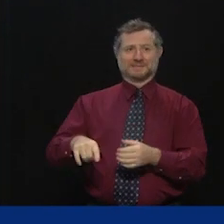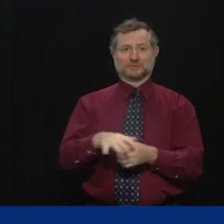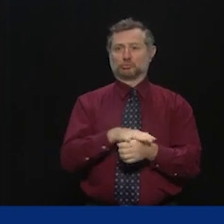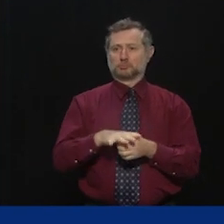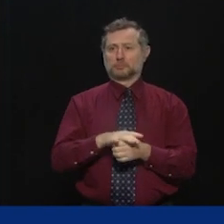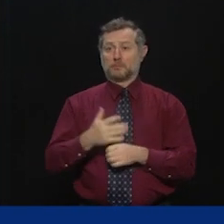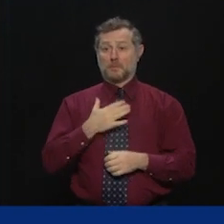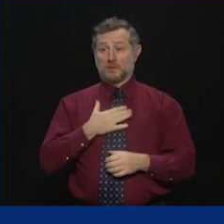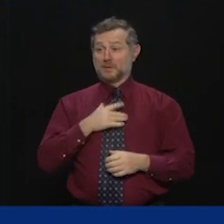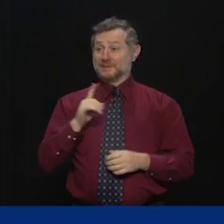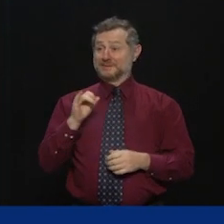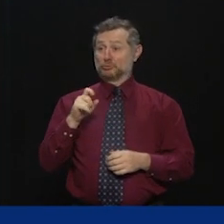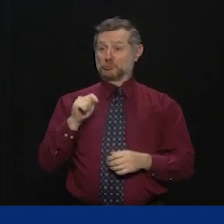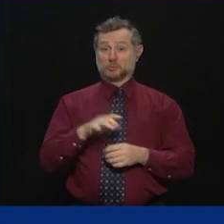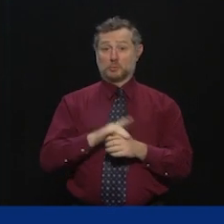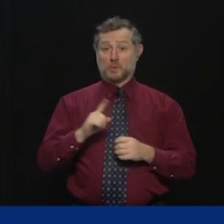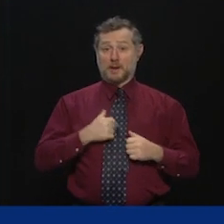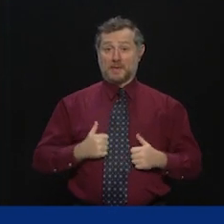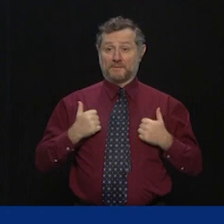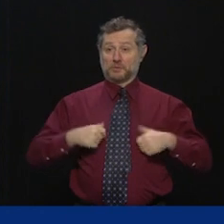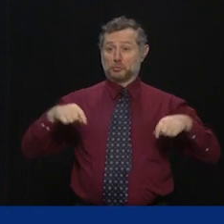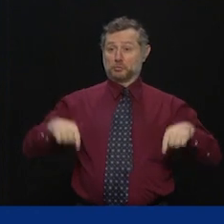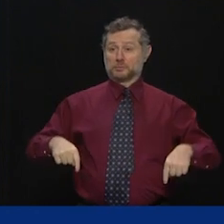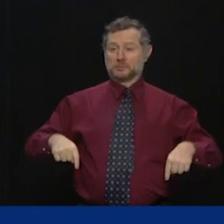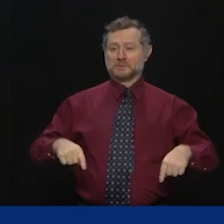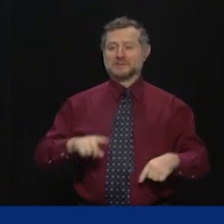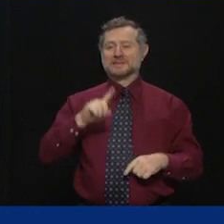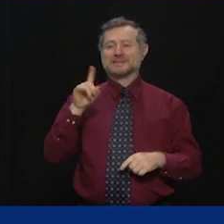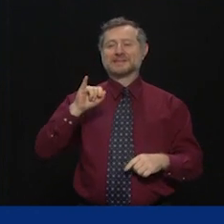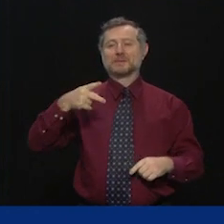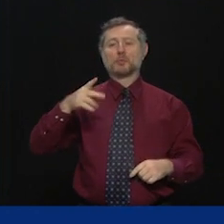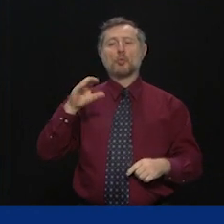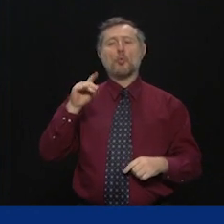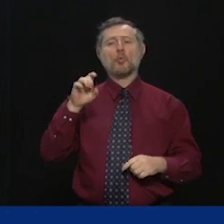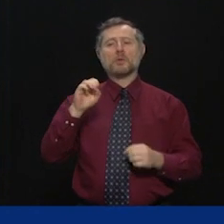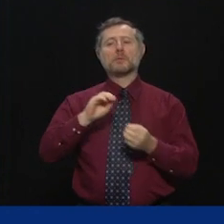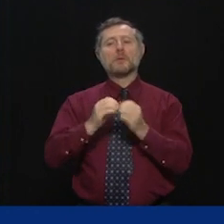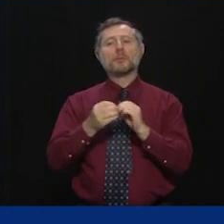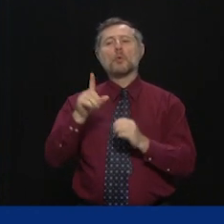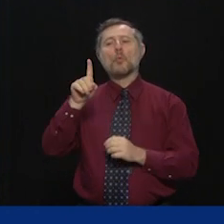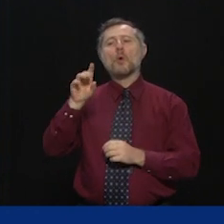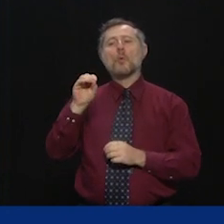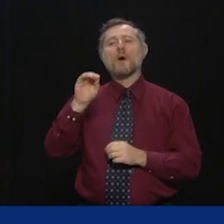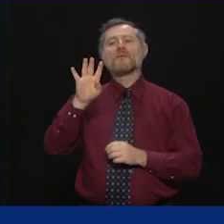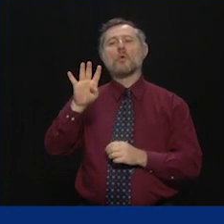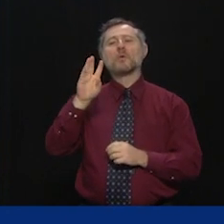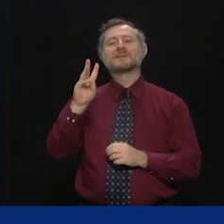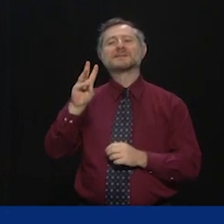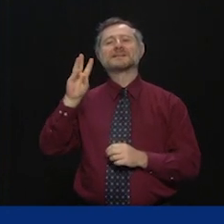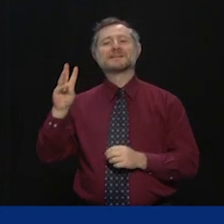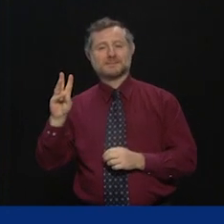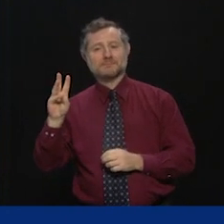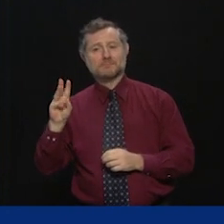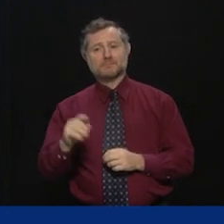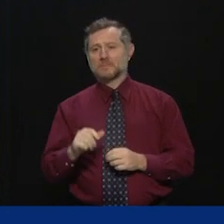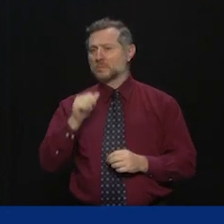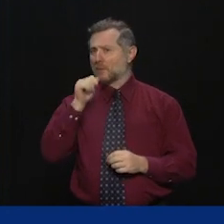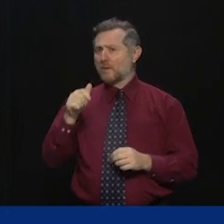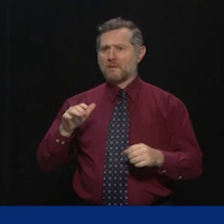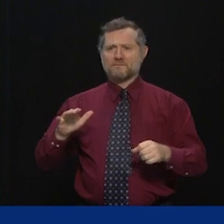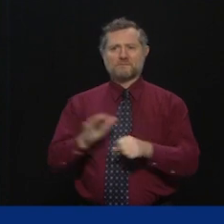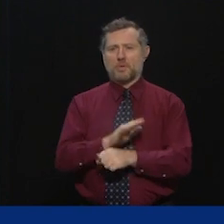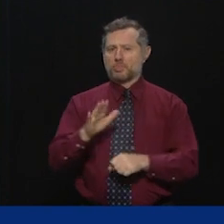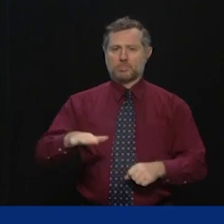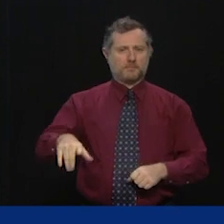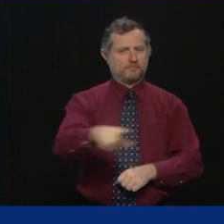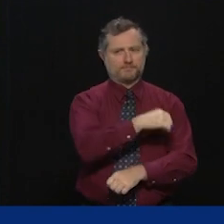code that I reside in myself, 10466, is significantly under-vaccinated. So to my friends and my constituents, my